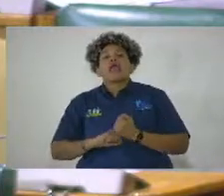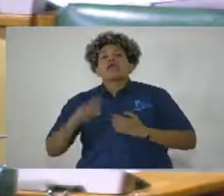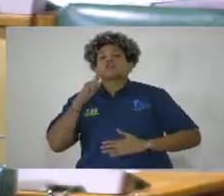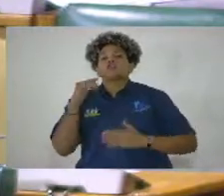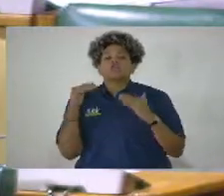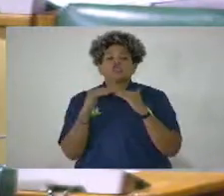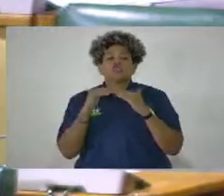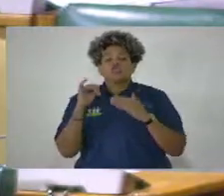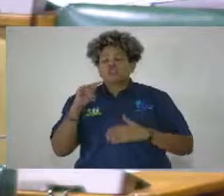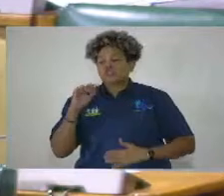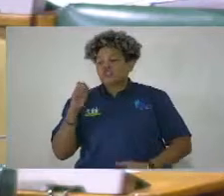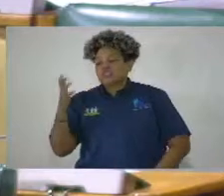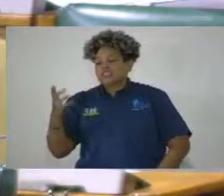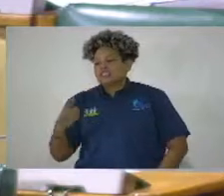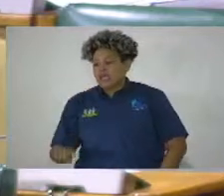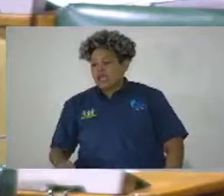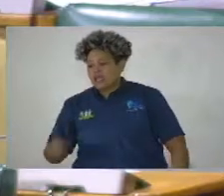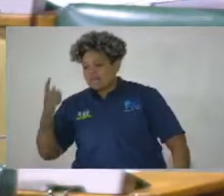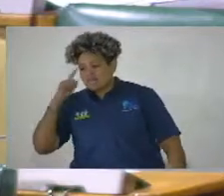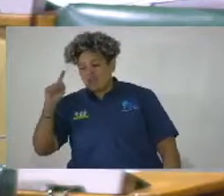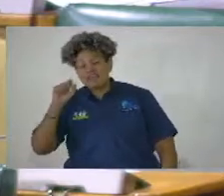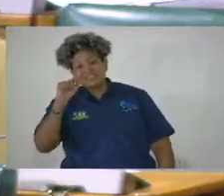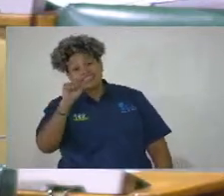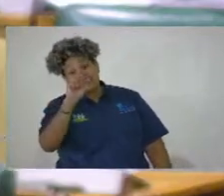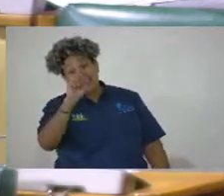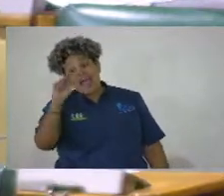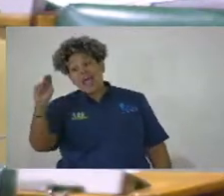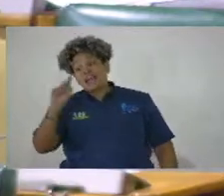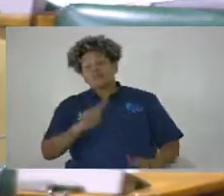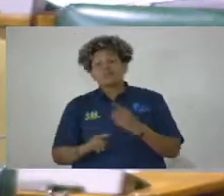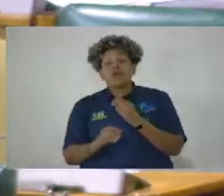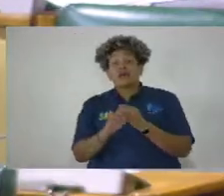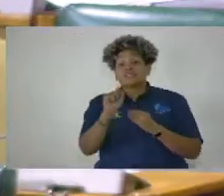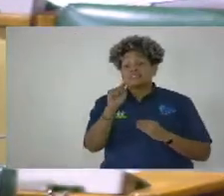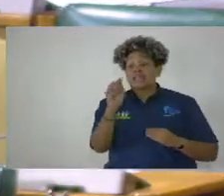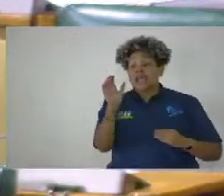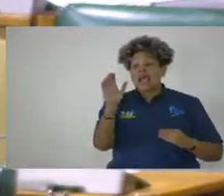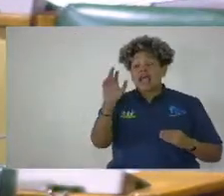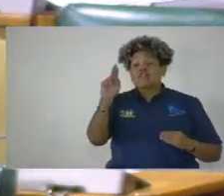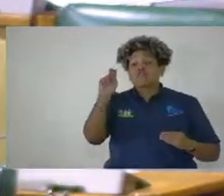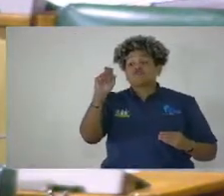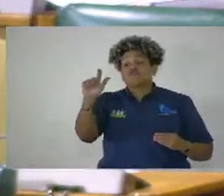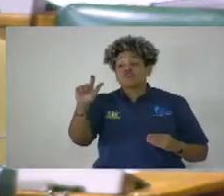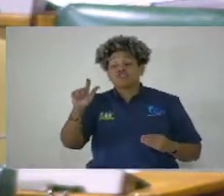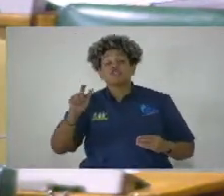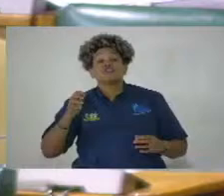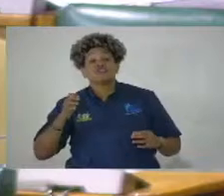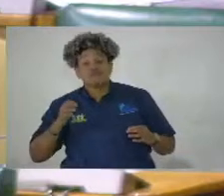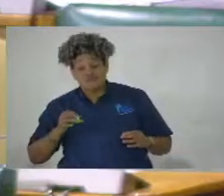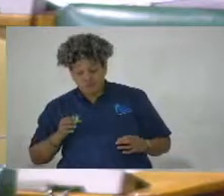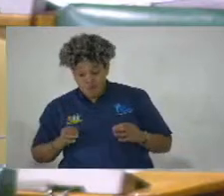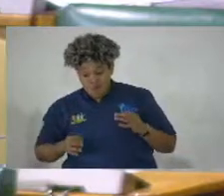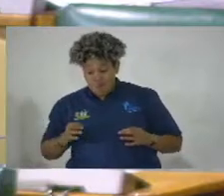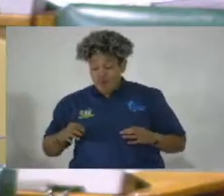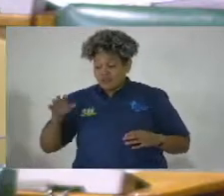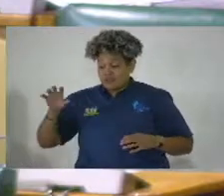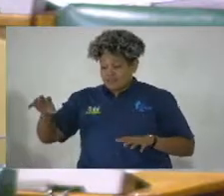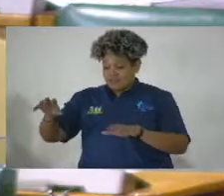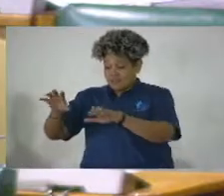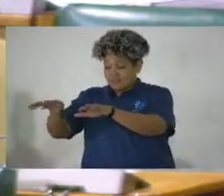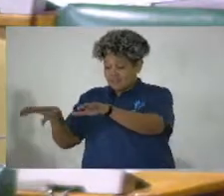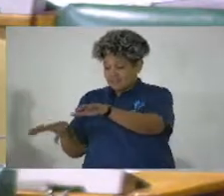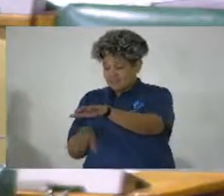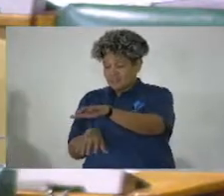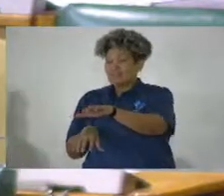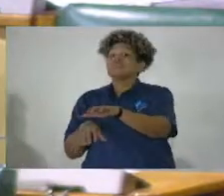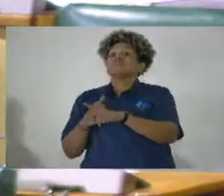of justice. For the St. Anne and St. Catherine regional judicial court complexes,